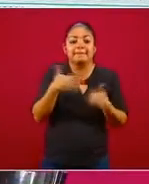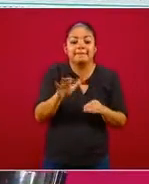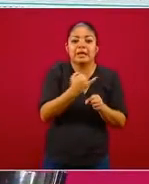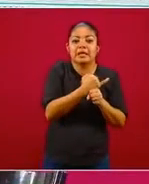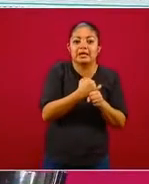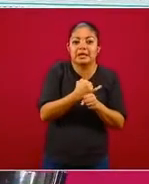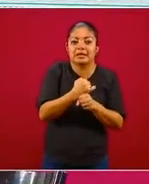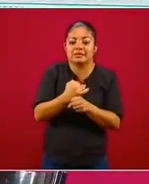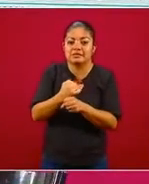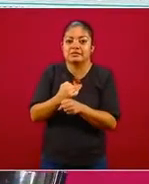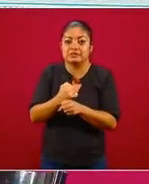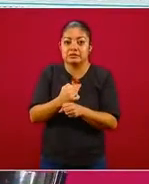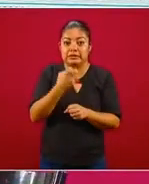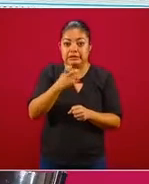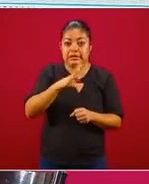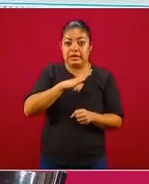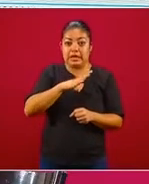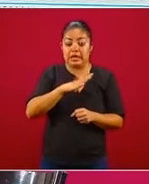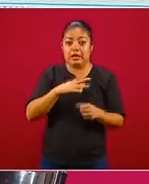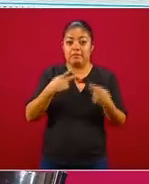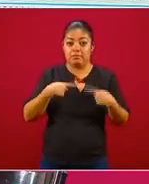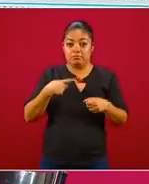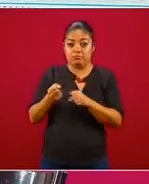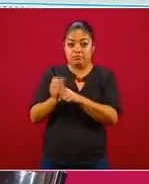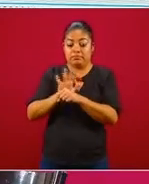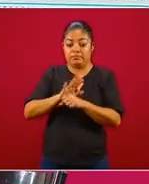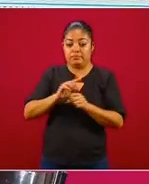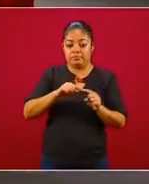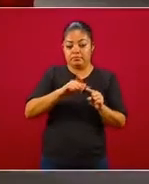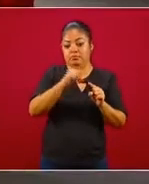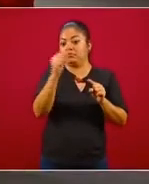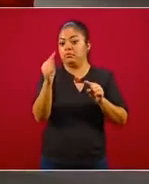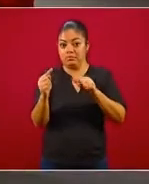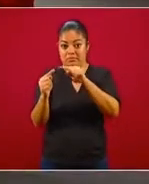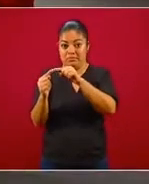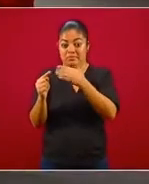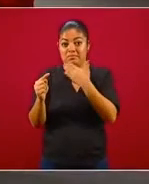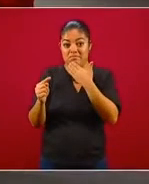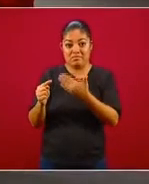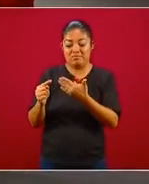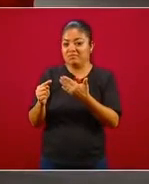abnormal projection for an epidemic disease.